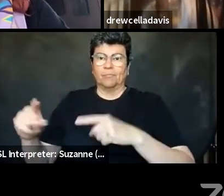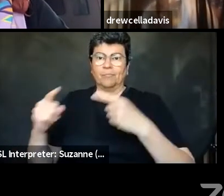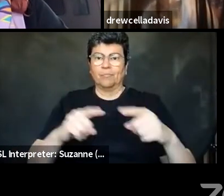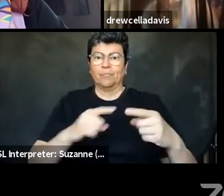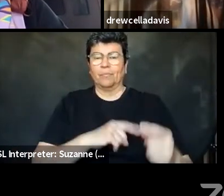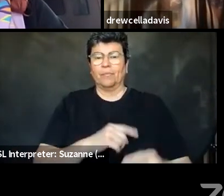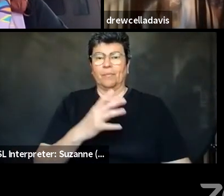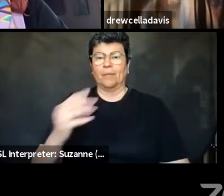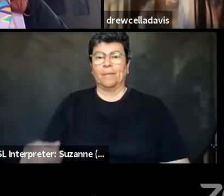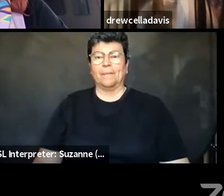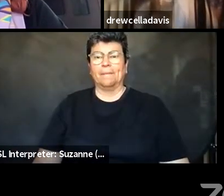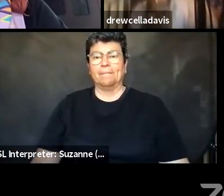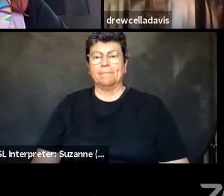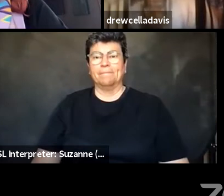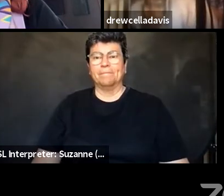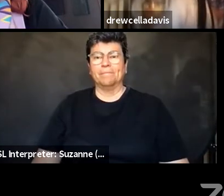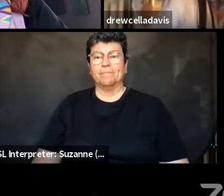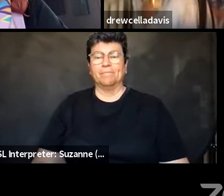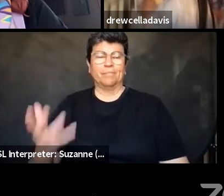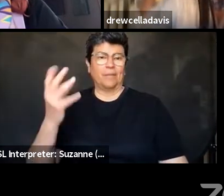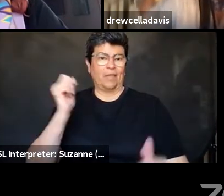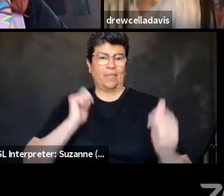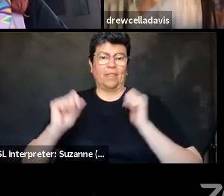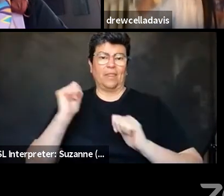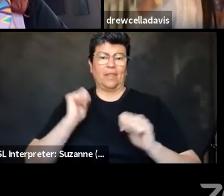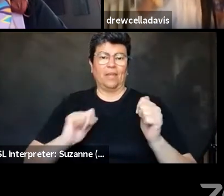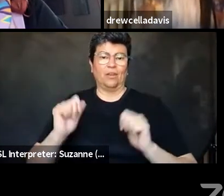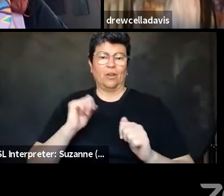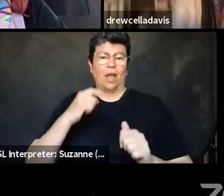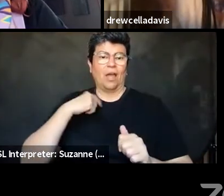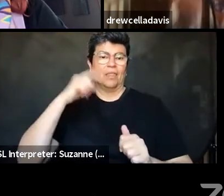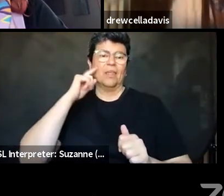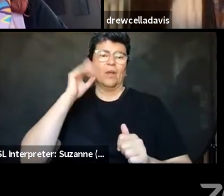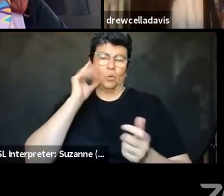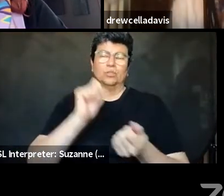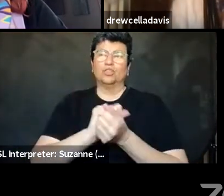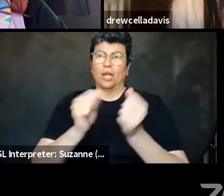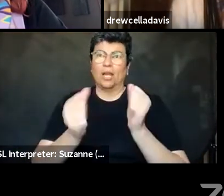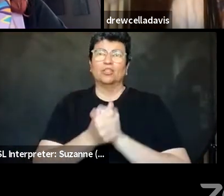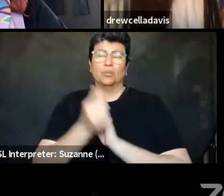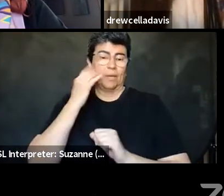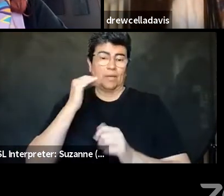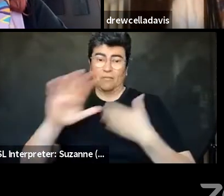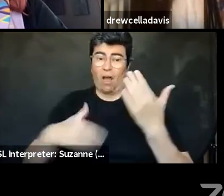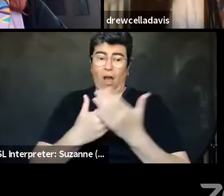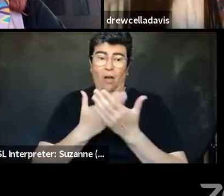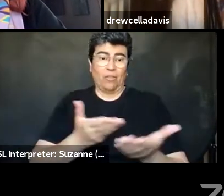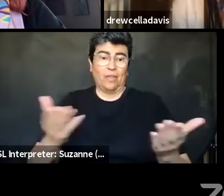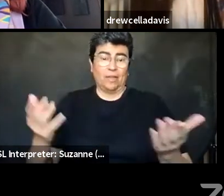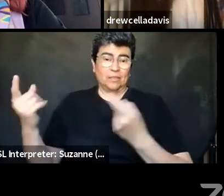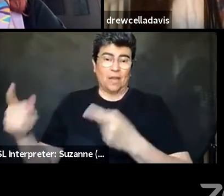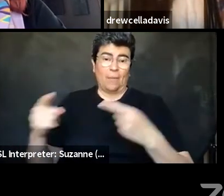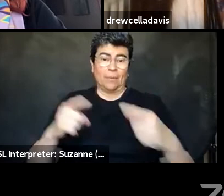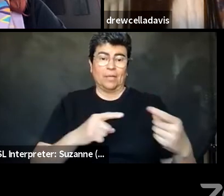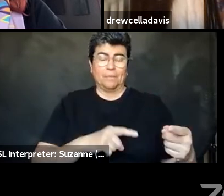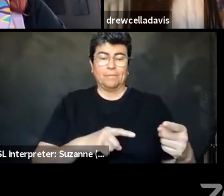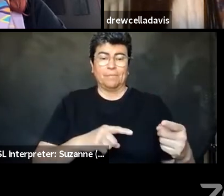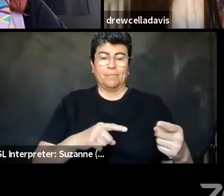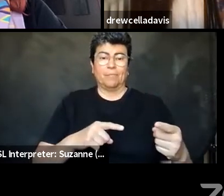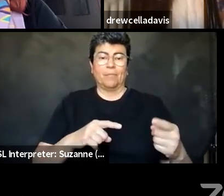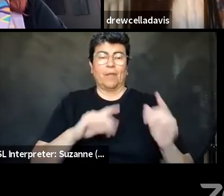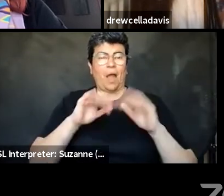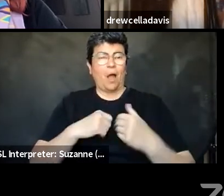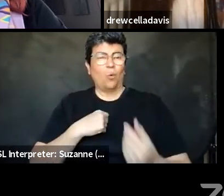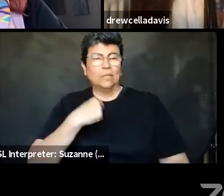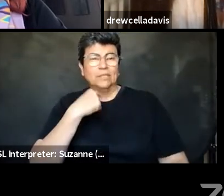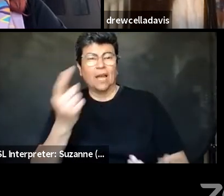and theater, I think, will change because of all these things that are happening, the way that we tell stories and